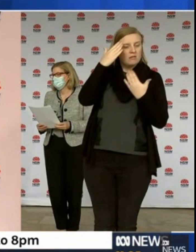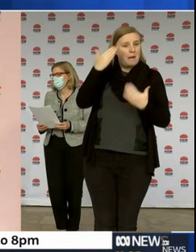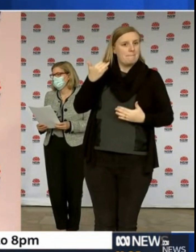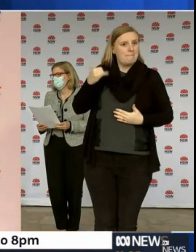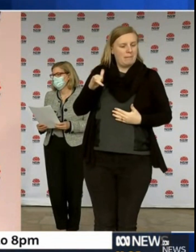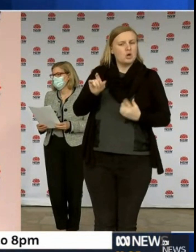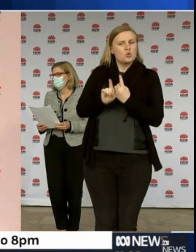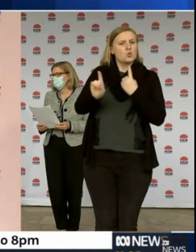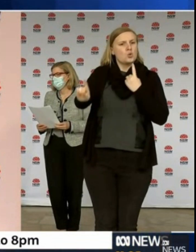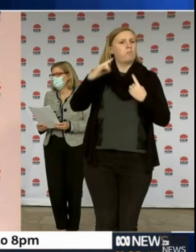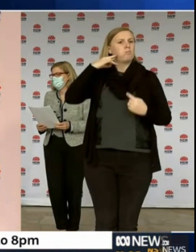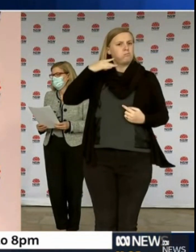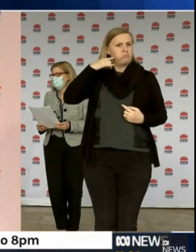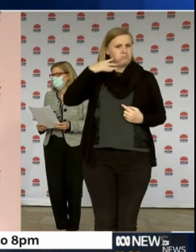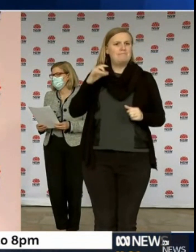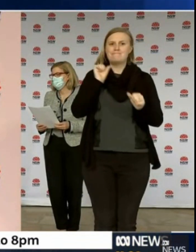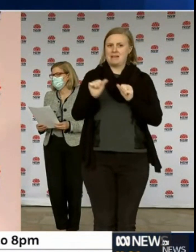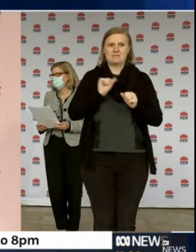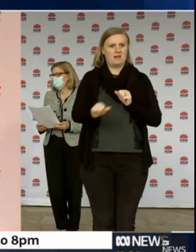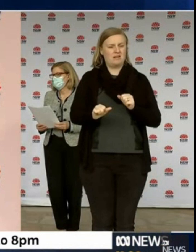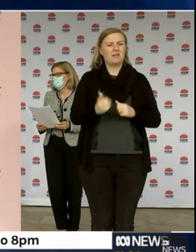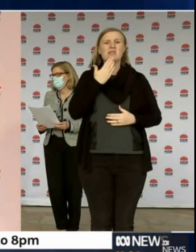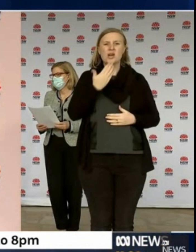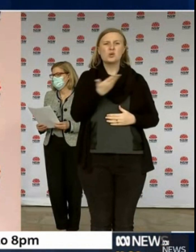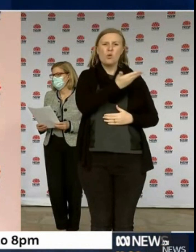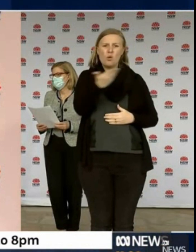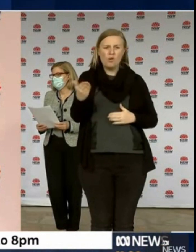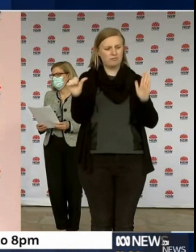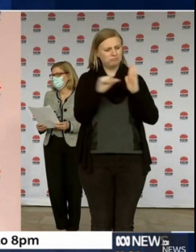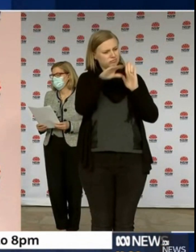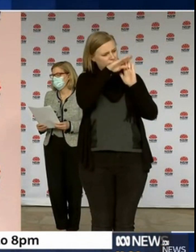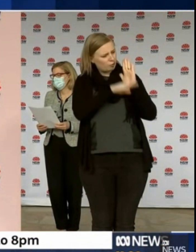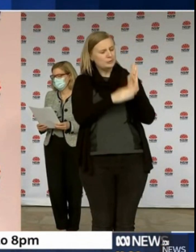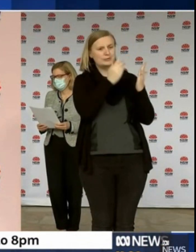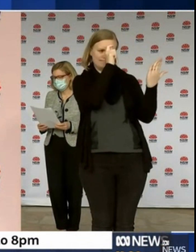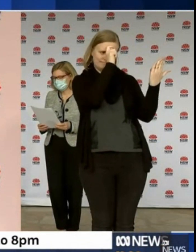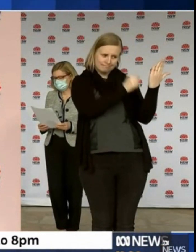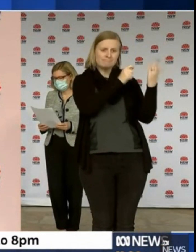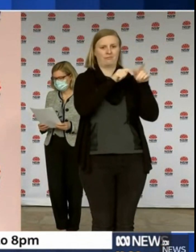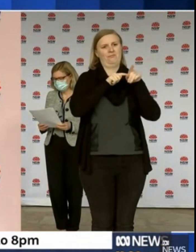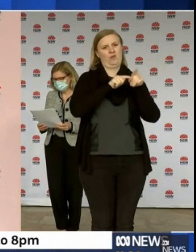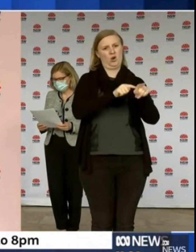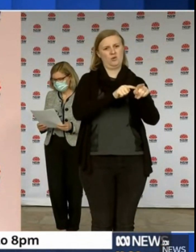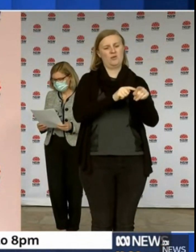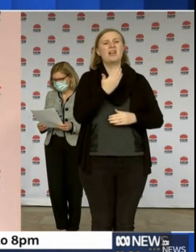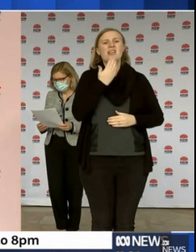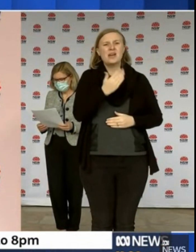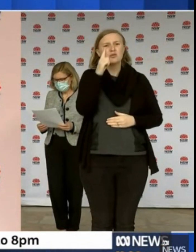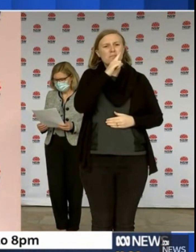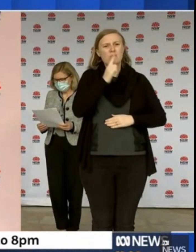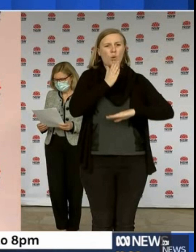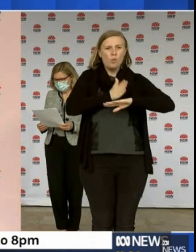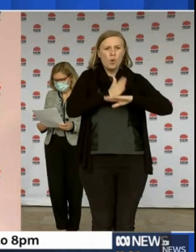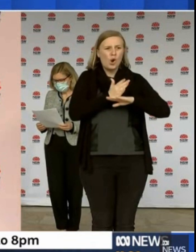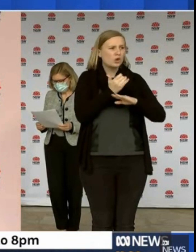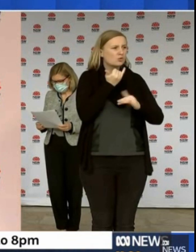to everybody for your vigilance. Thank you to the outstanding contact tracers who are at this stage staying ahead of the game. The way in